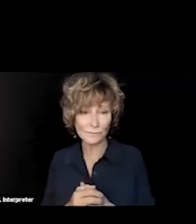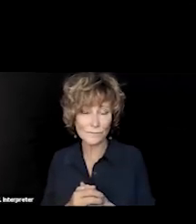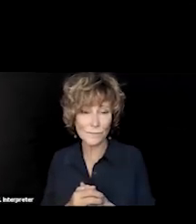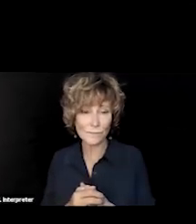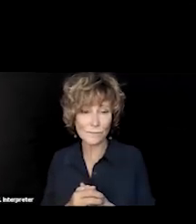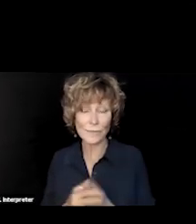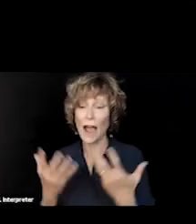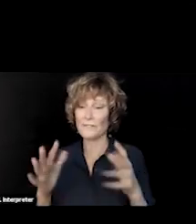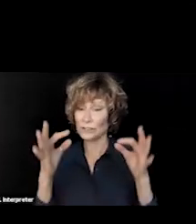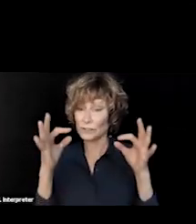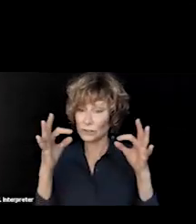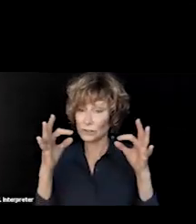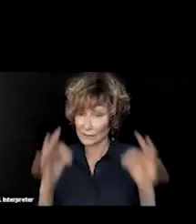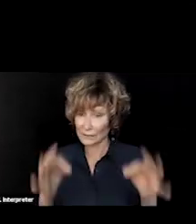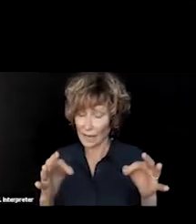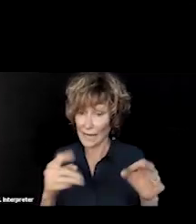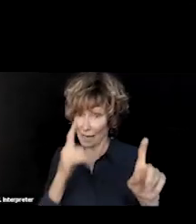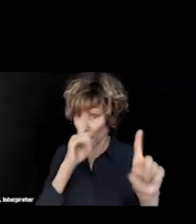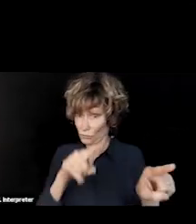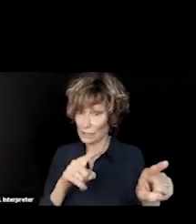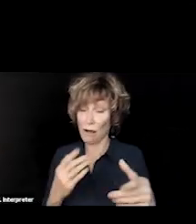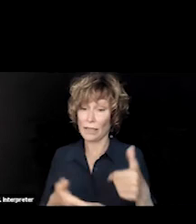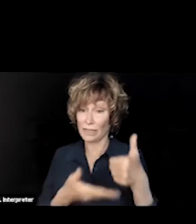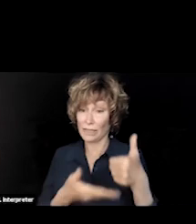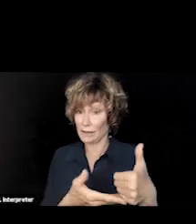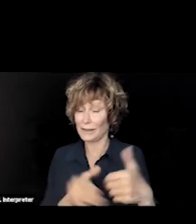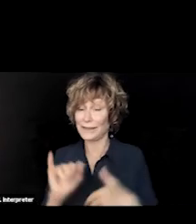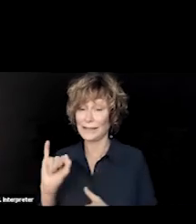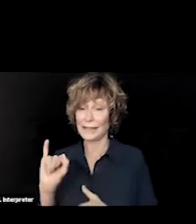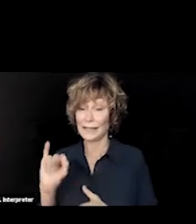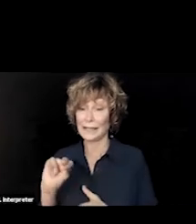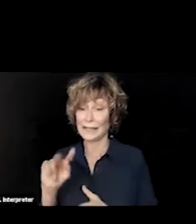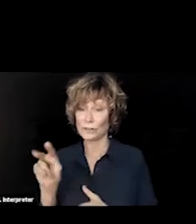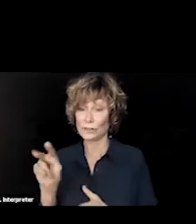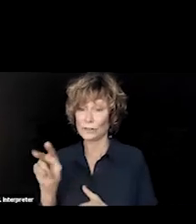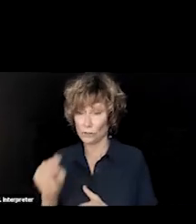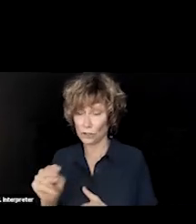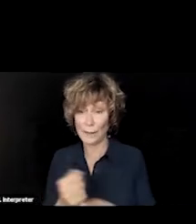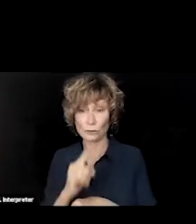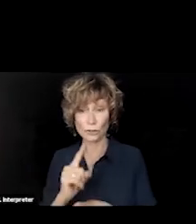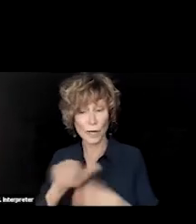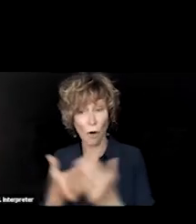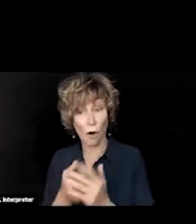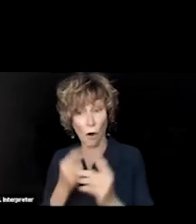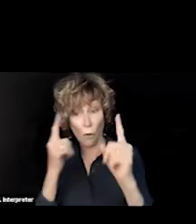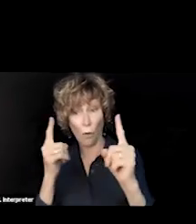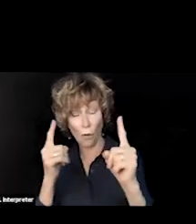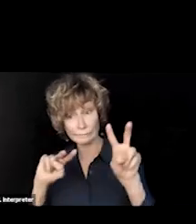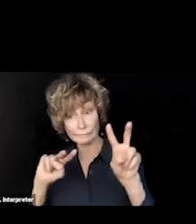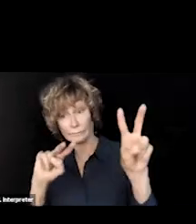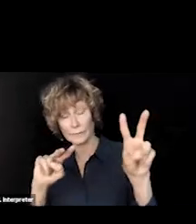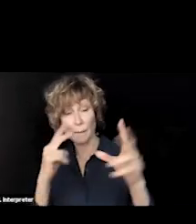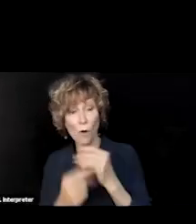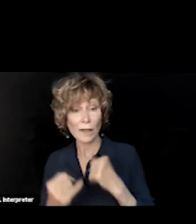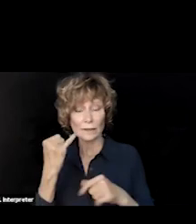Once we've agreed on the intervention, we want to make sure we're all rowing in the same direction. Can you picture what would happen if each of the